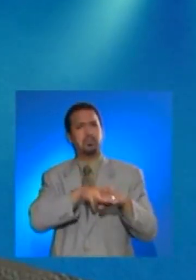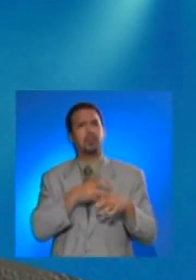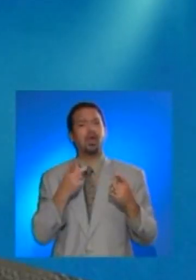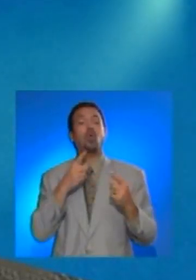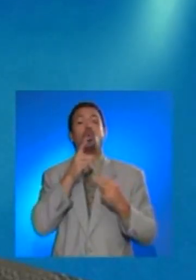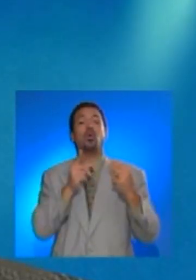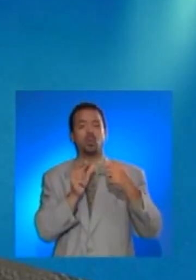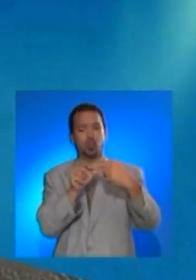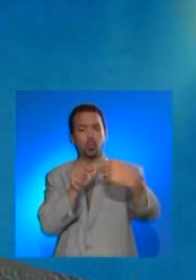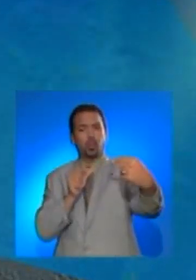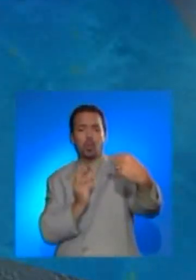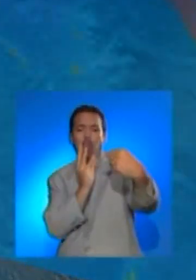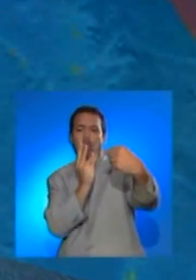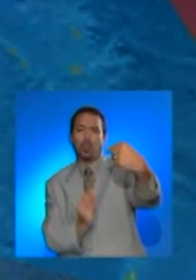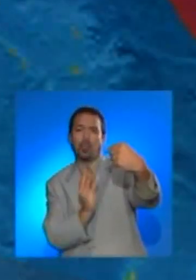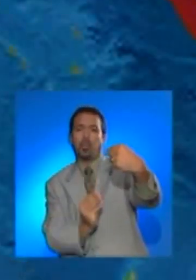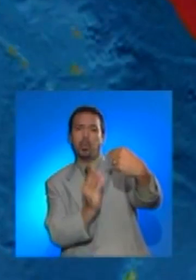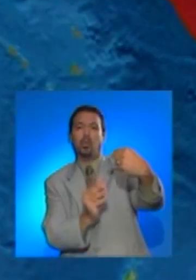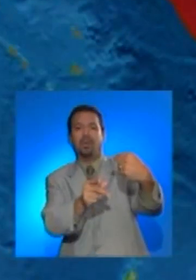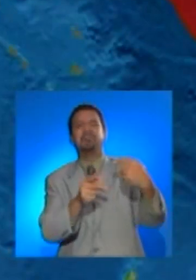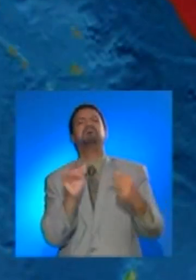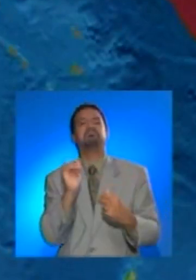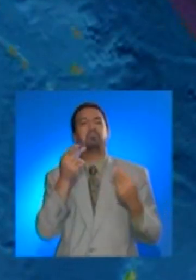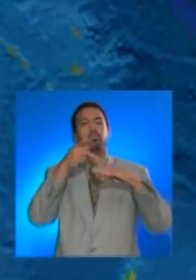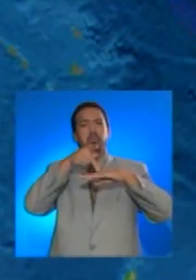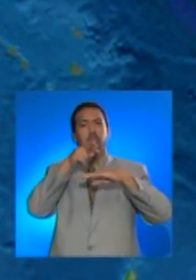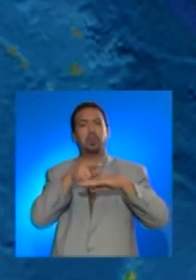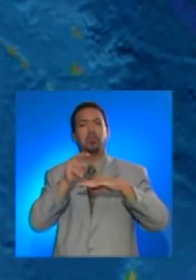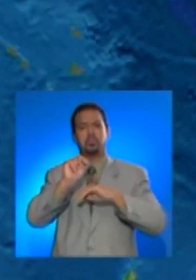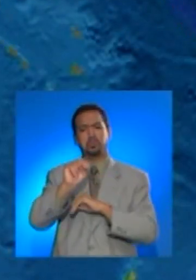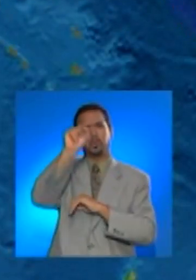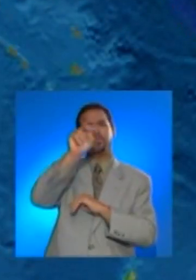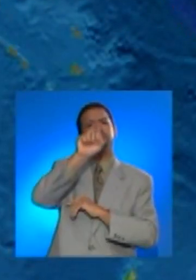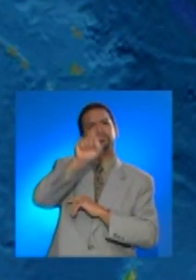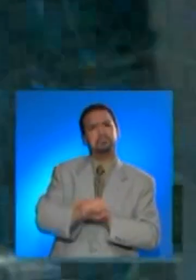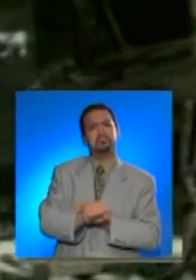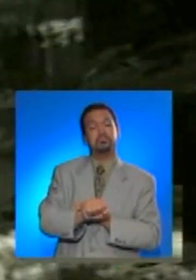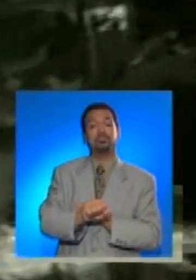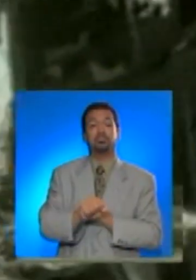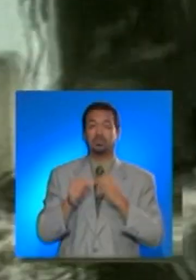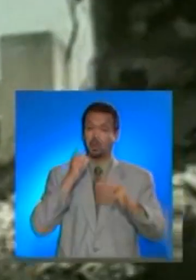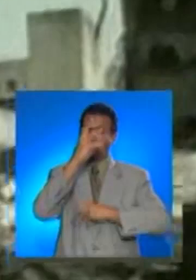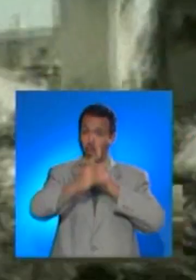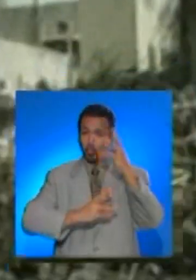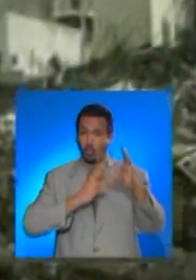subduction zones, such as those located north and south of Puerto Rico.